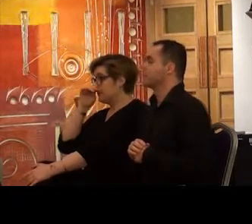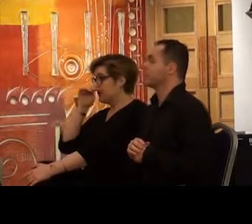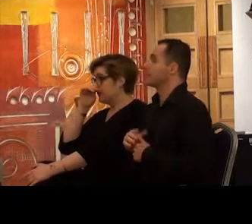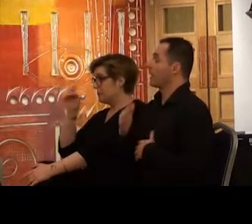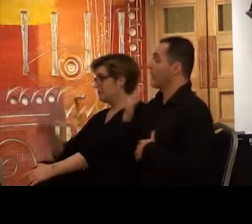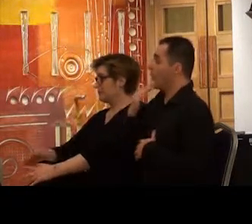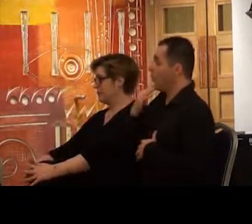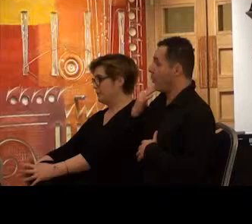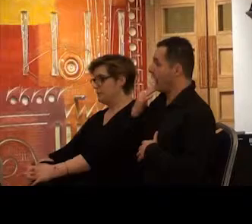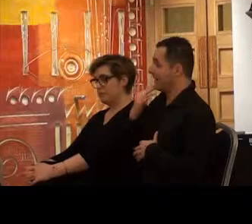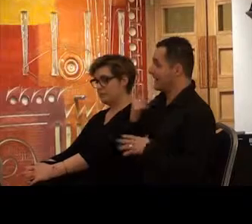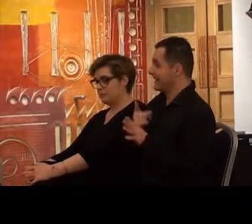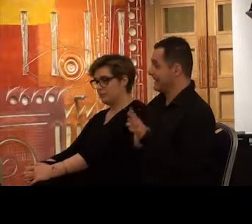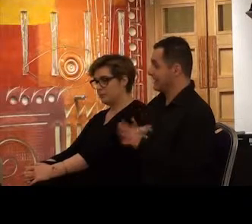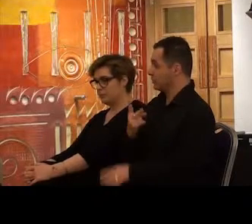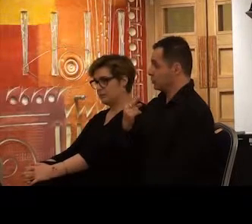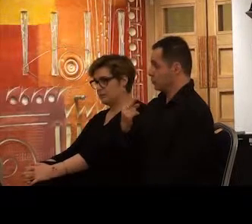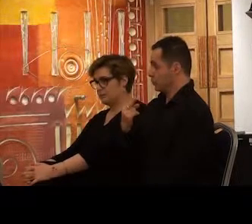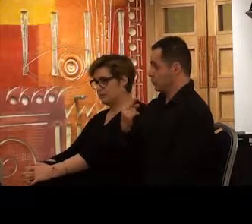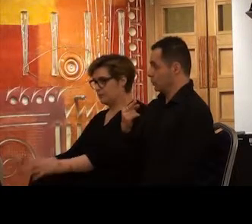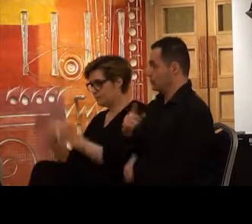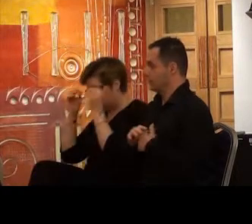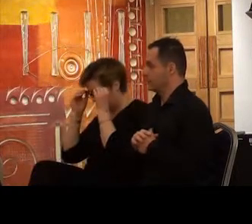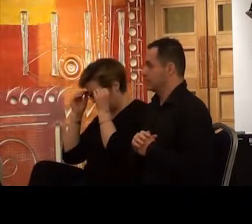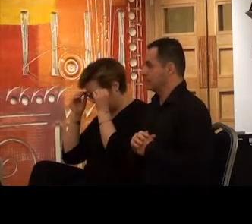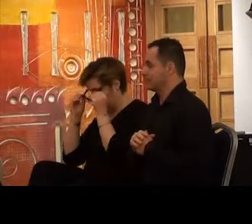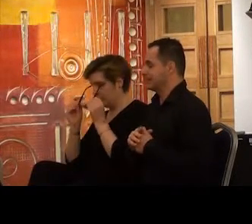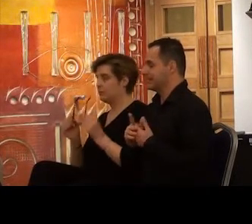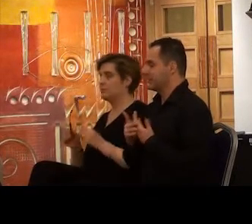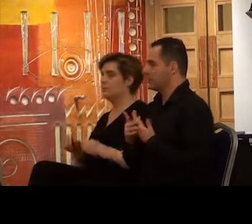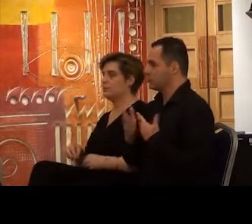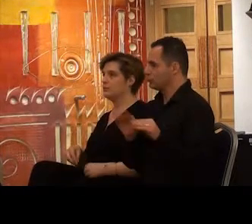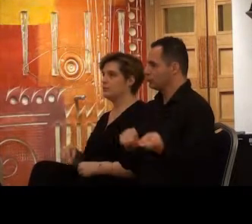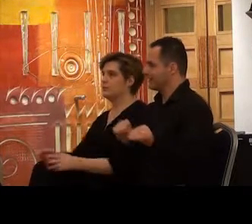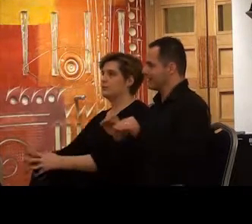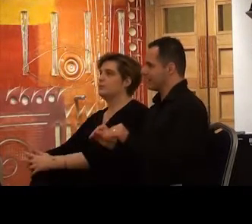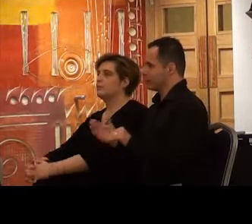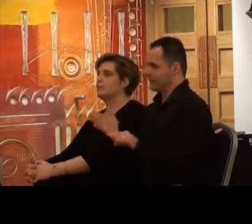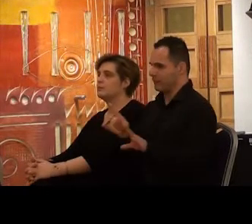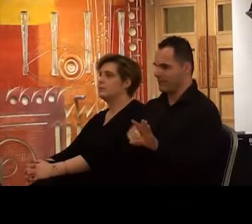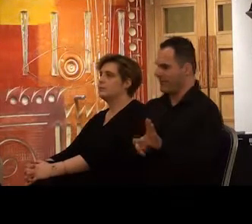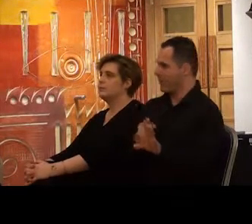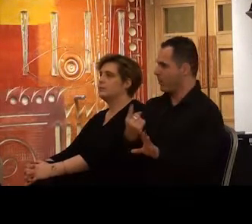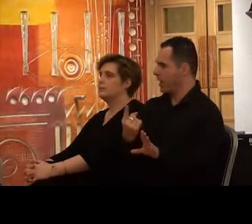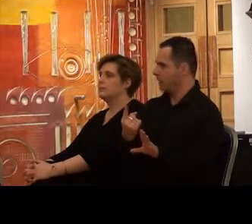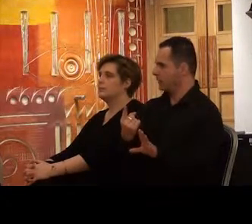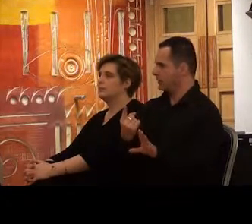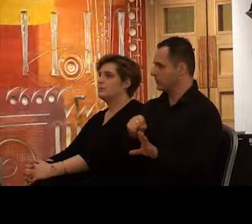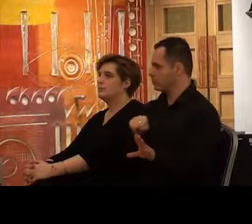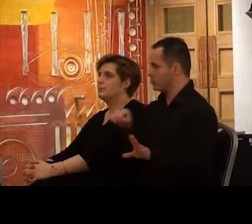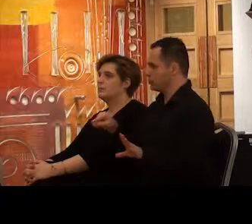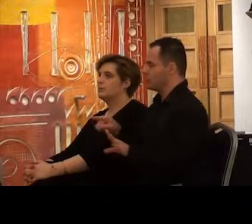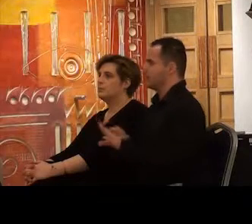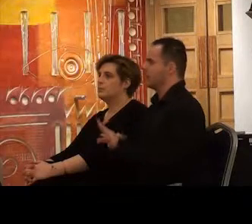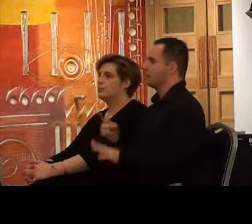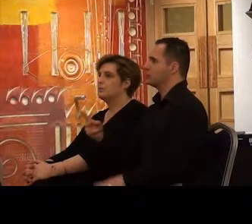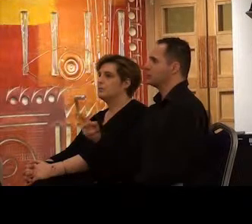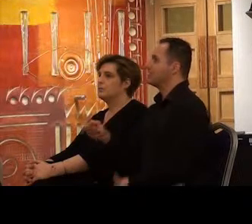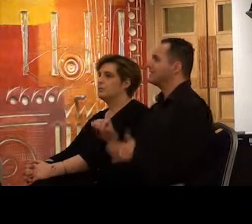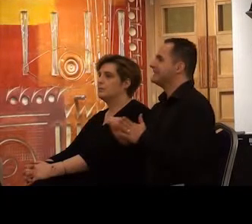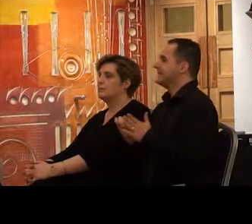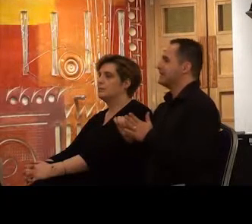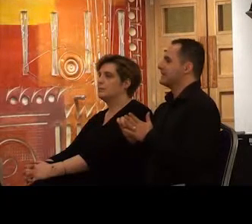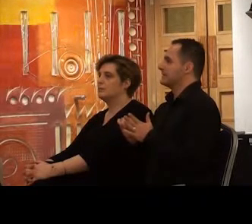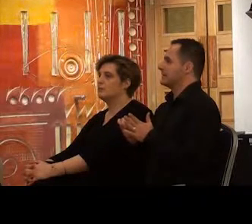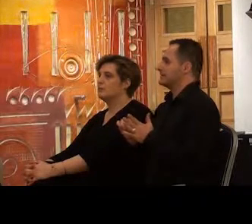However, when she got into year 2, I think the whole transition from year 1 to year 2 was quite difficult, and she found